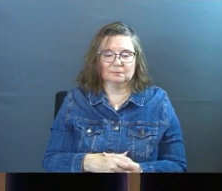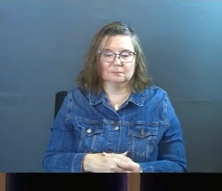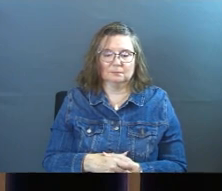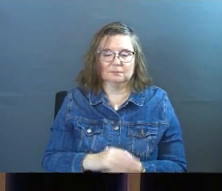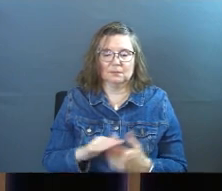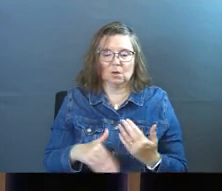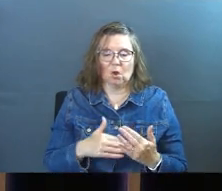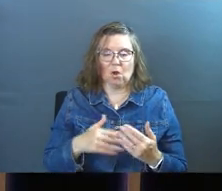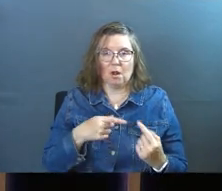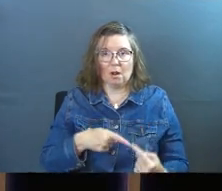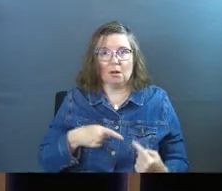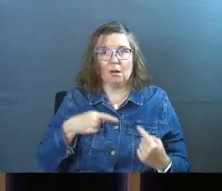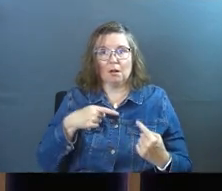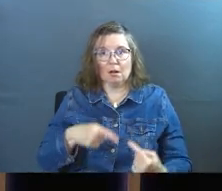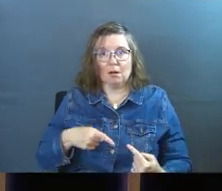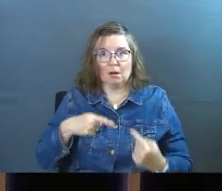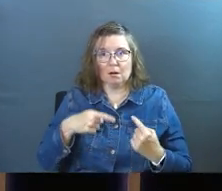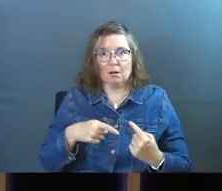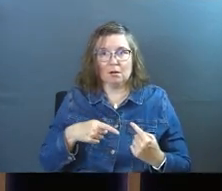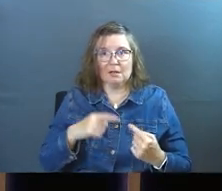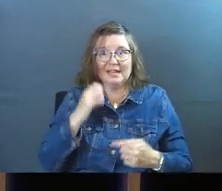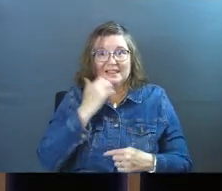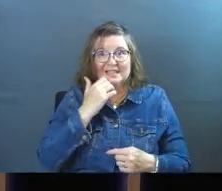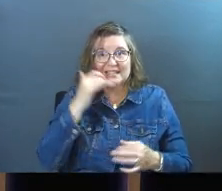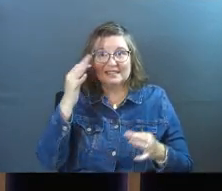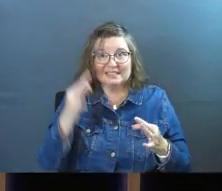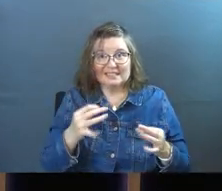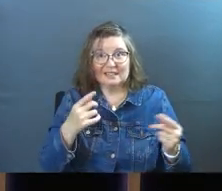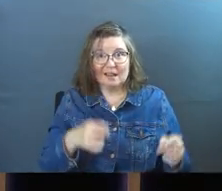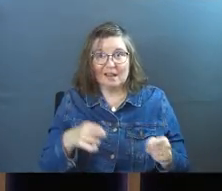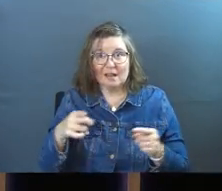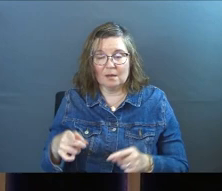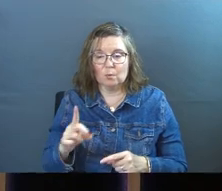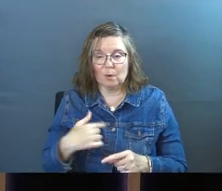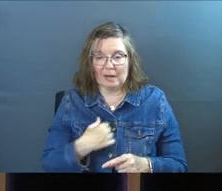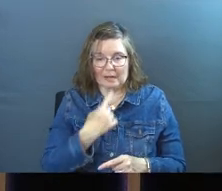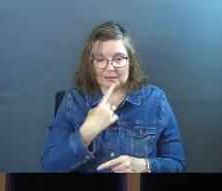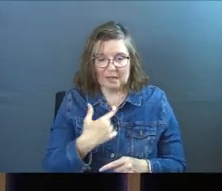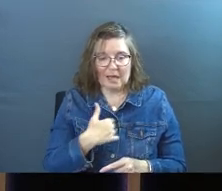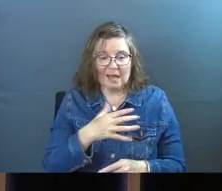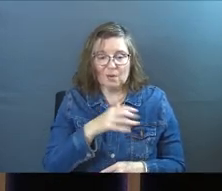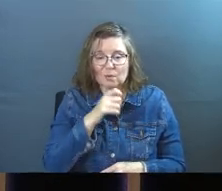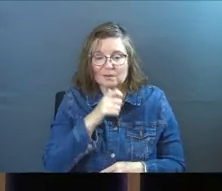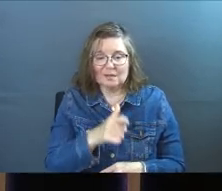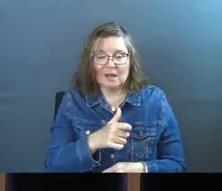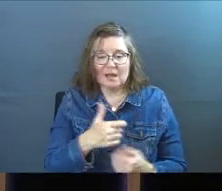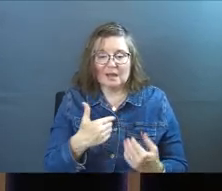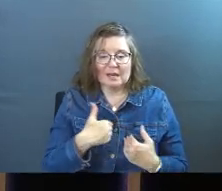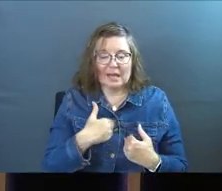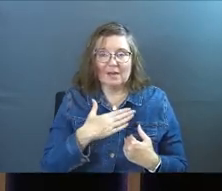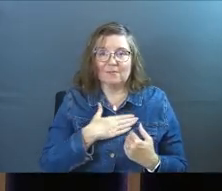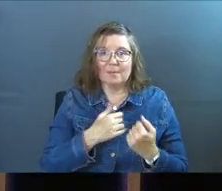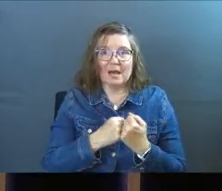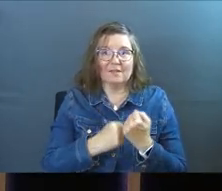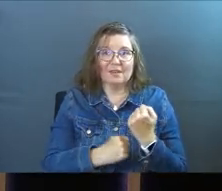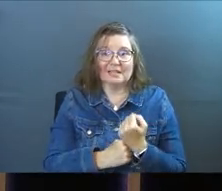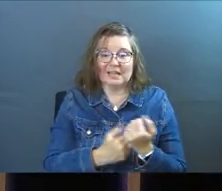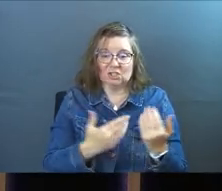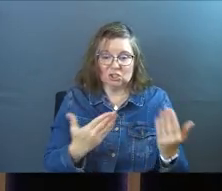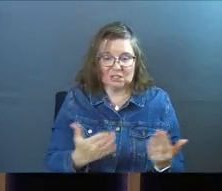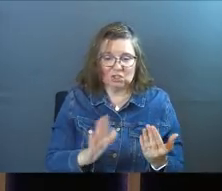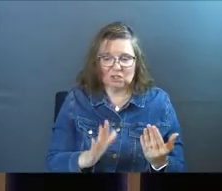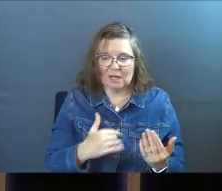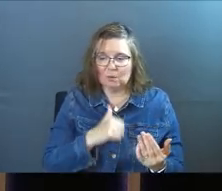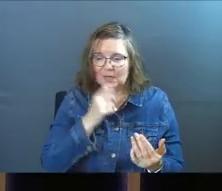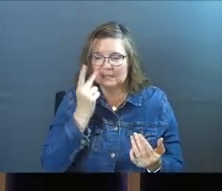And all these trials that come along and all these little daily decisions that come along where I say, I will not have my foundation here. I